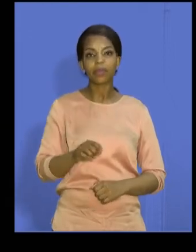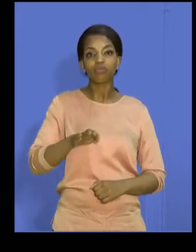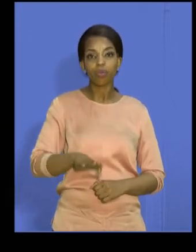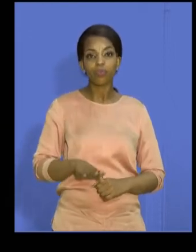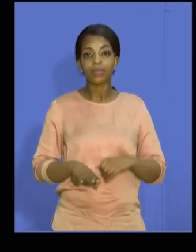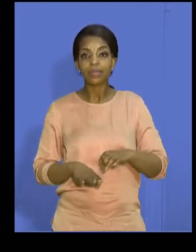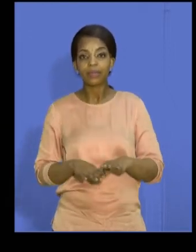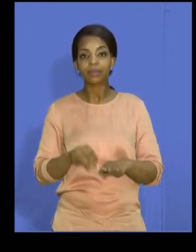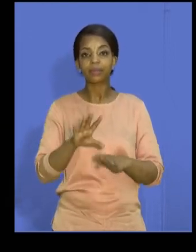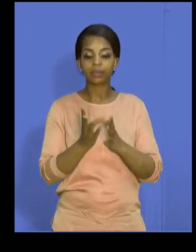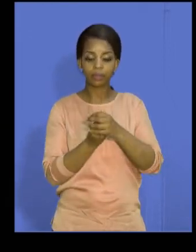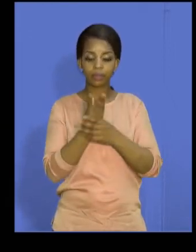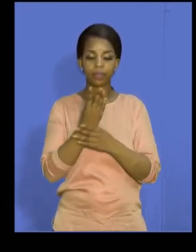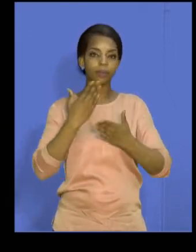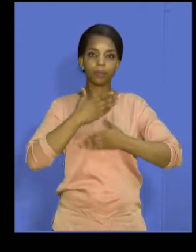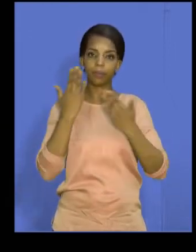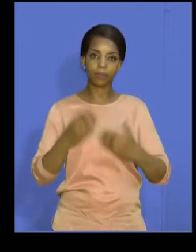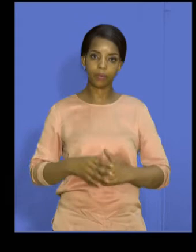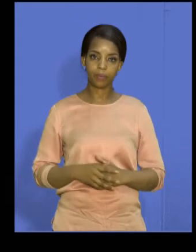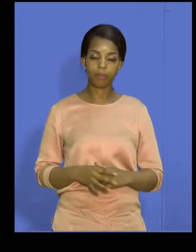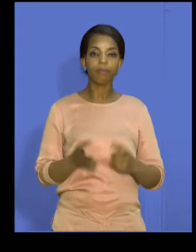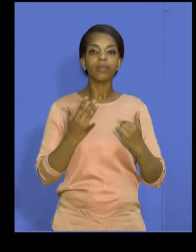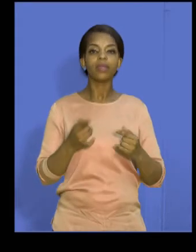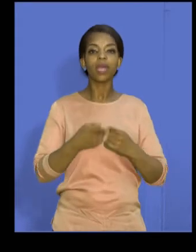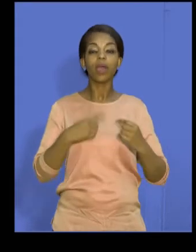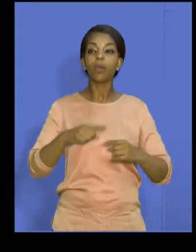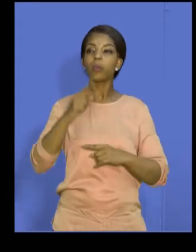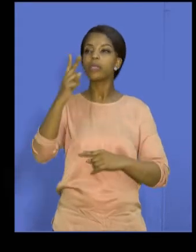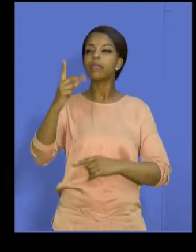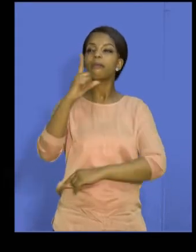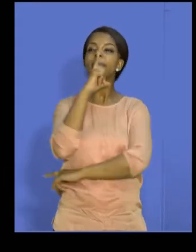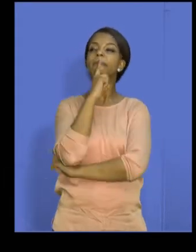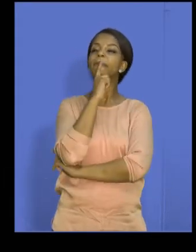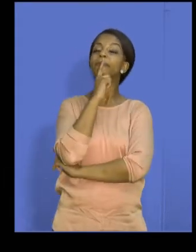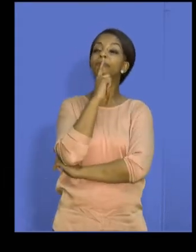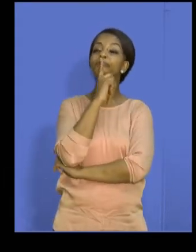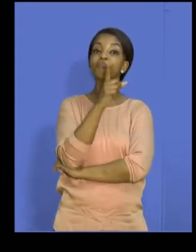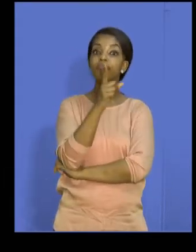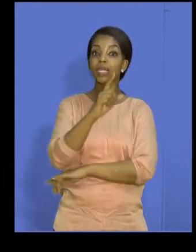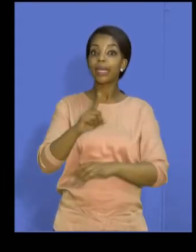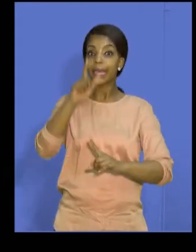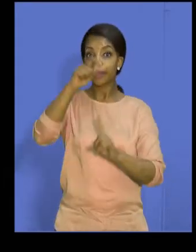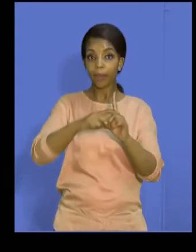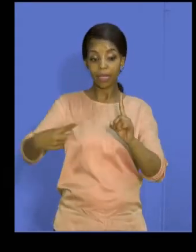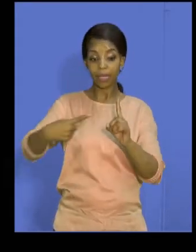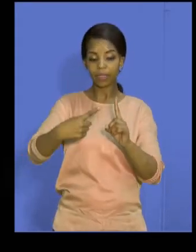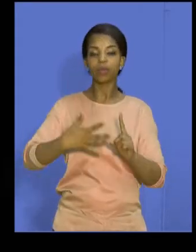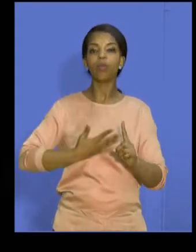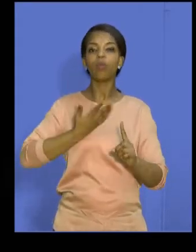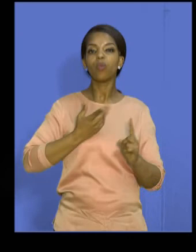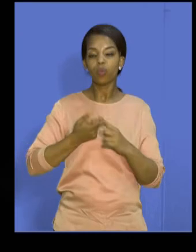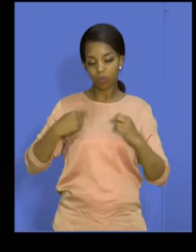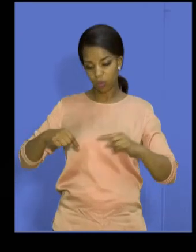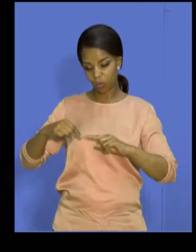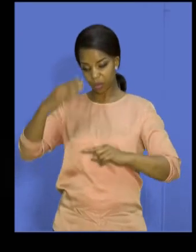we were to predict on this, to say if this person, they want us to know on day